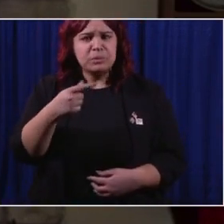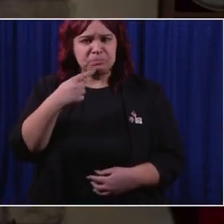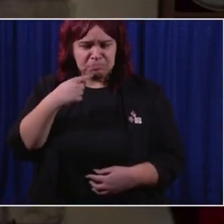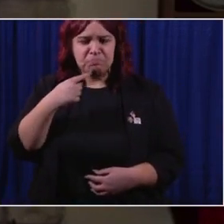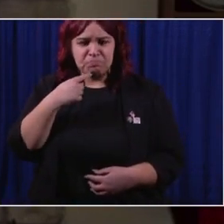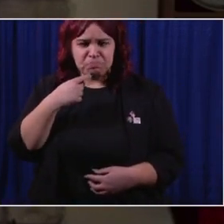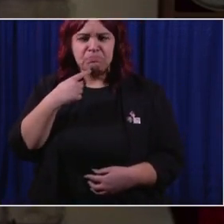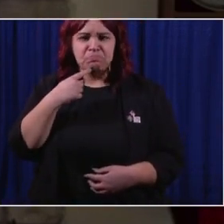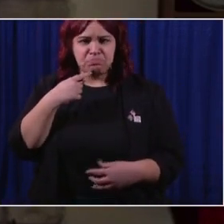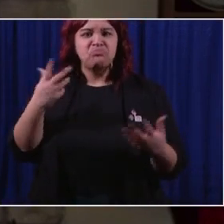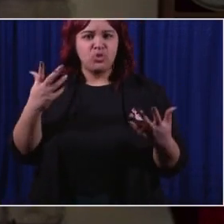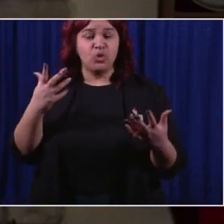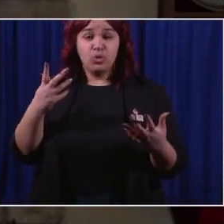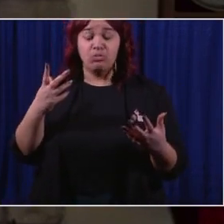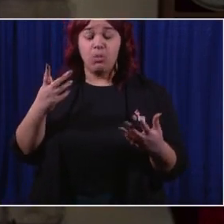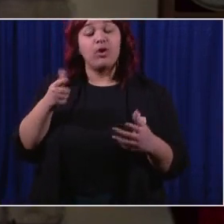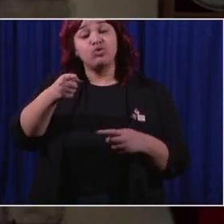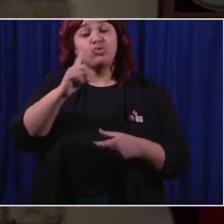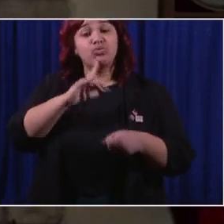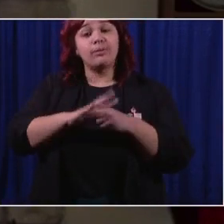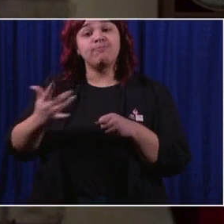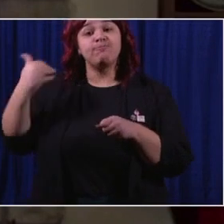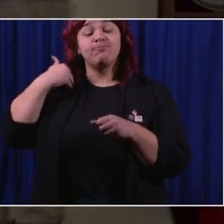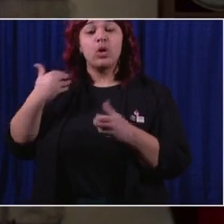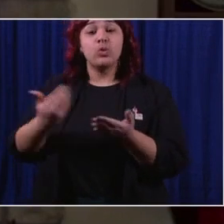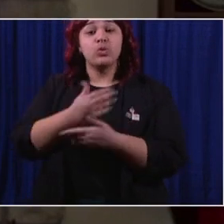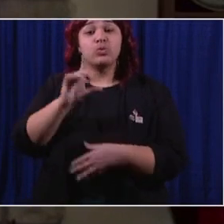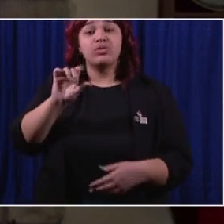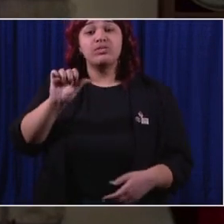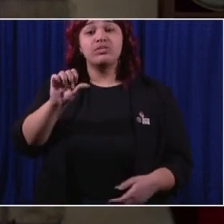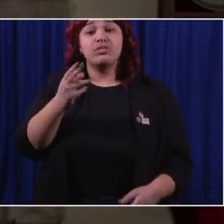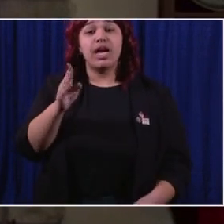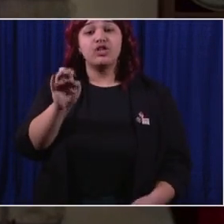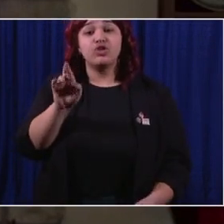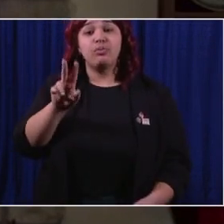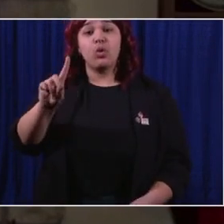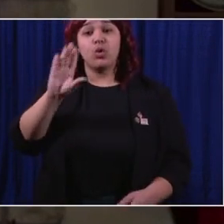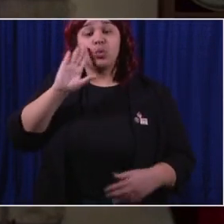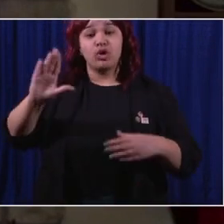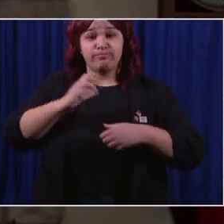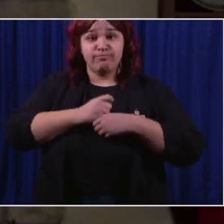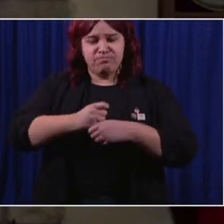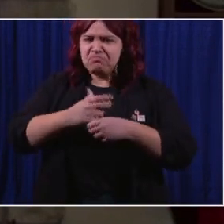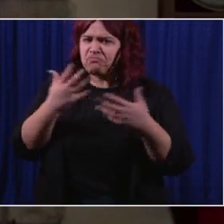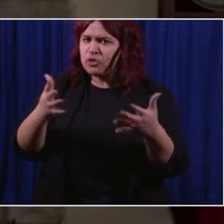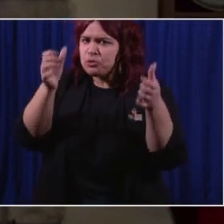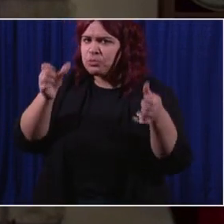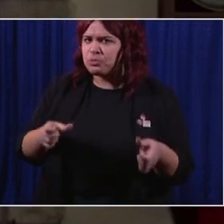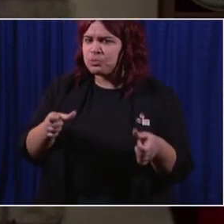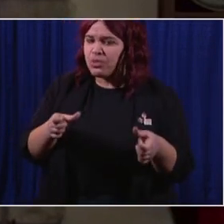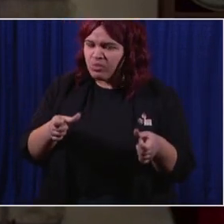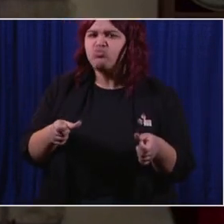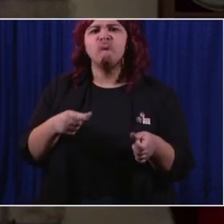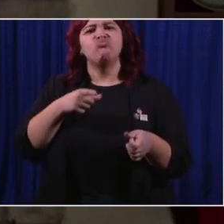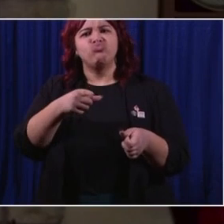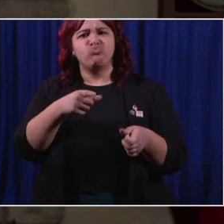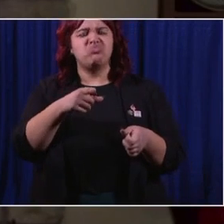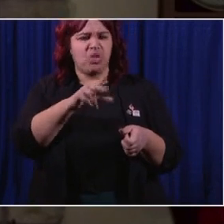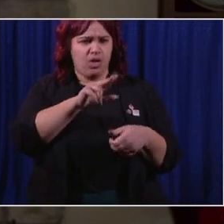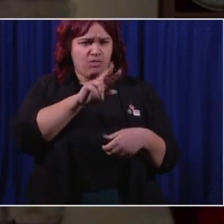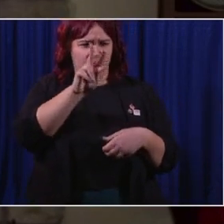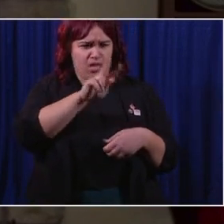vaccination dashboard to track how we're doing. And I suspect we're doing a lot better than the dashboard shows so